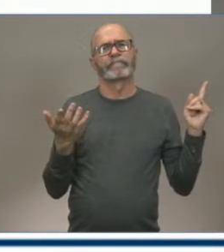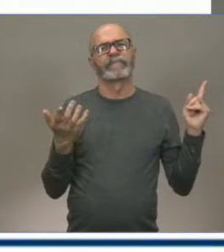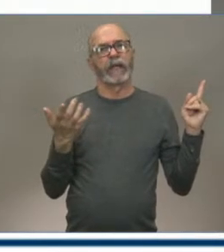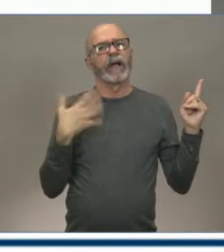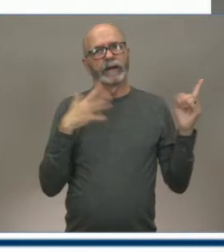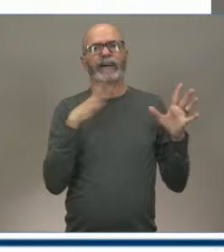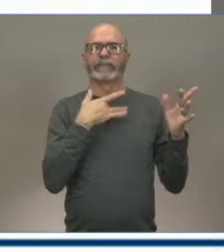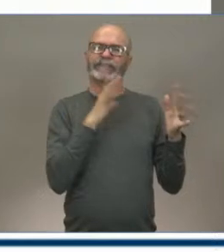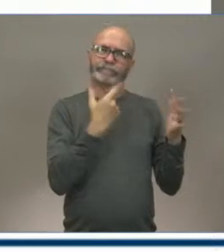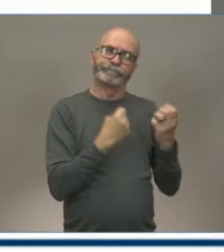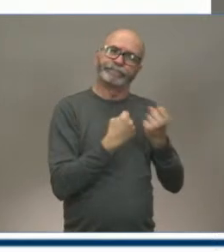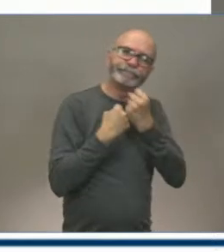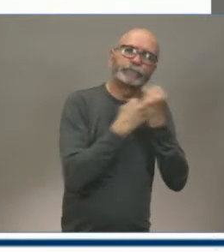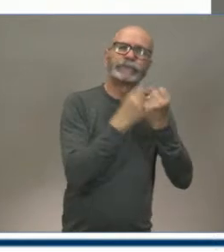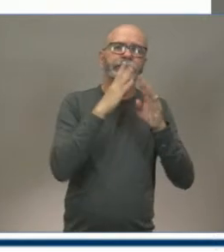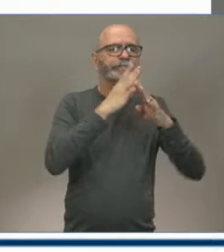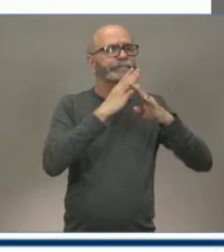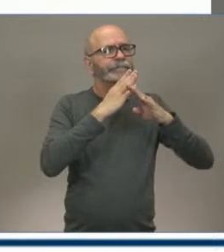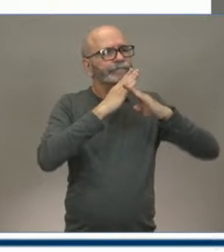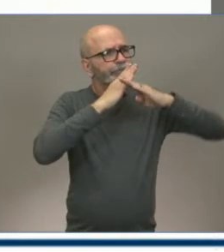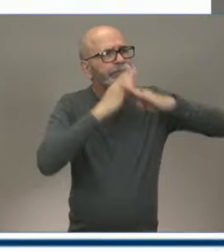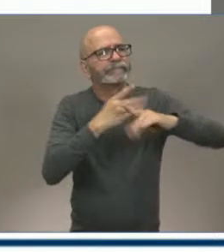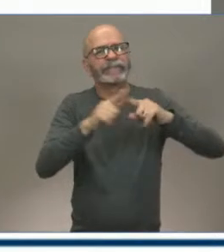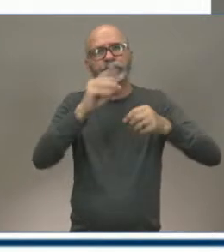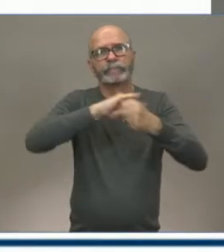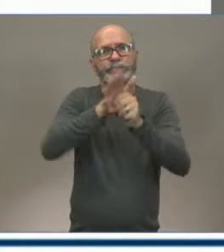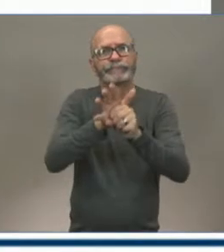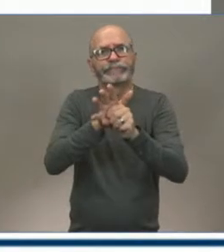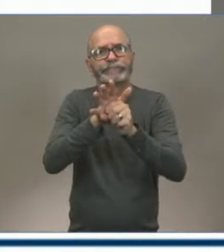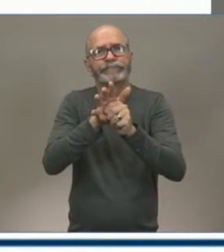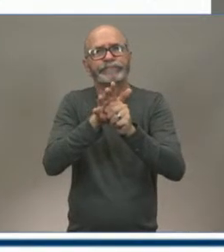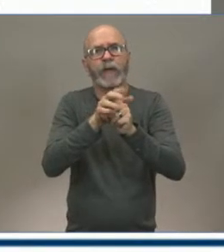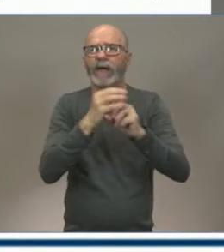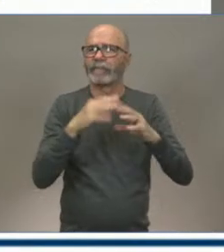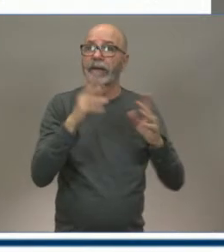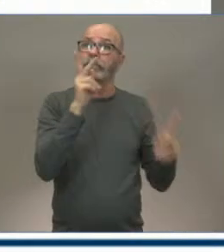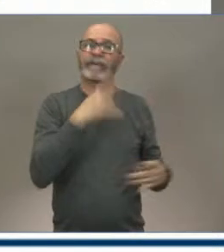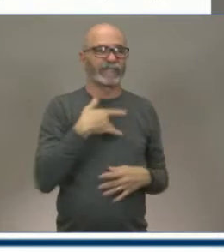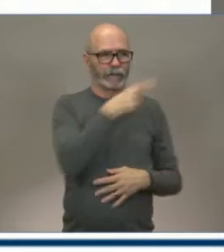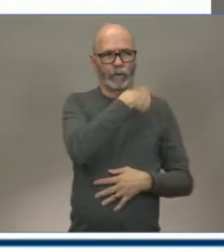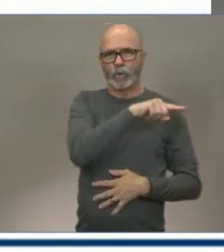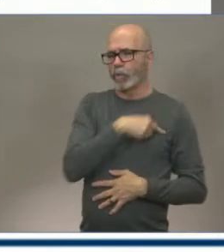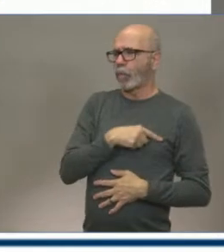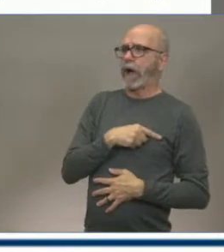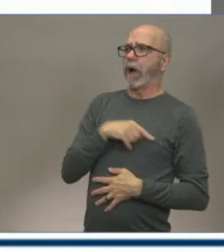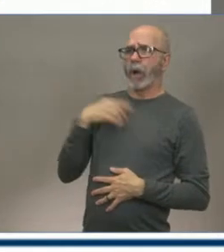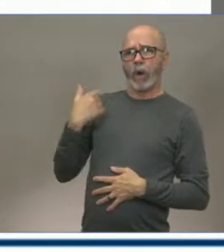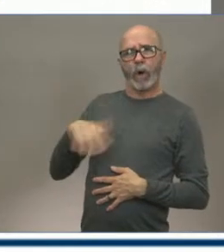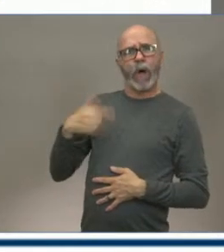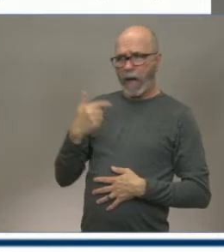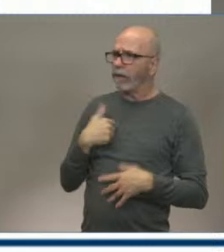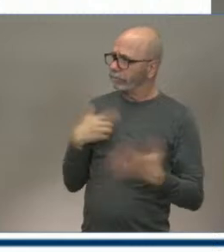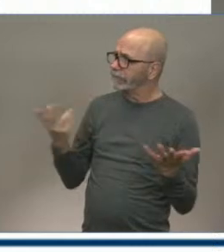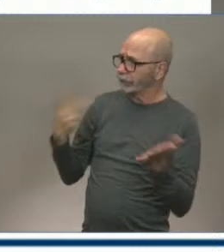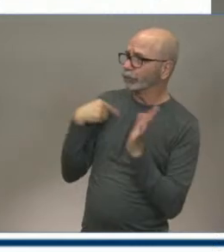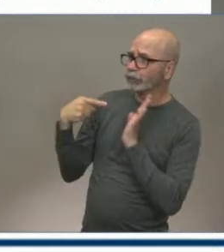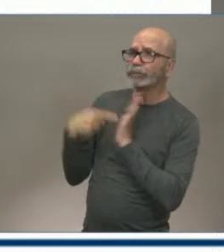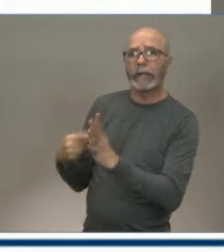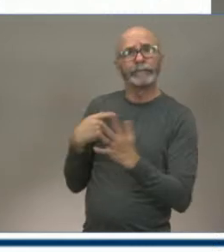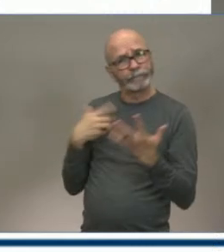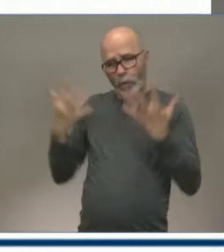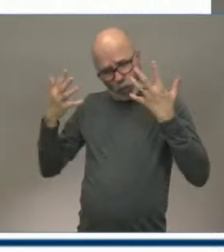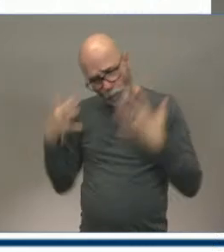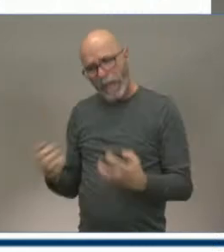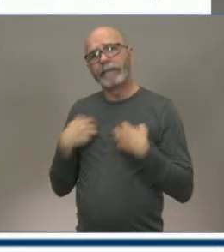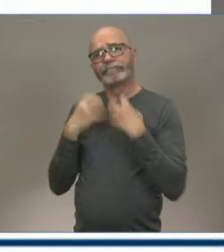community. And many of them said it was a way that they felt that the only way they saw they could for them to contribute